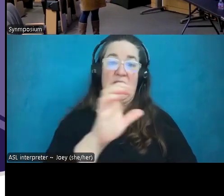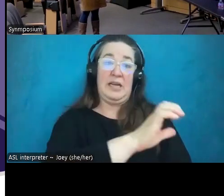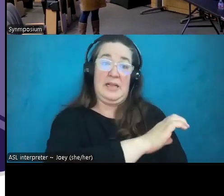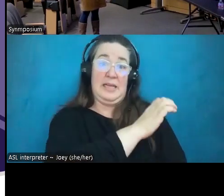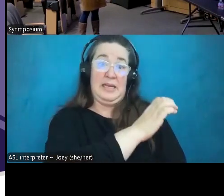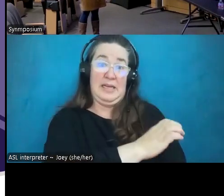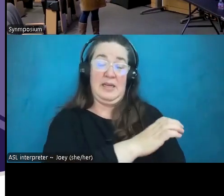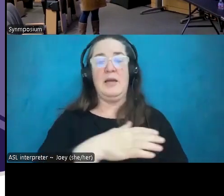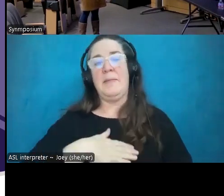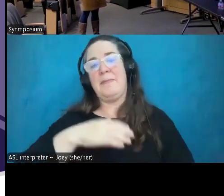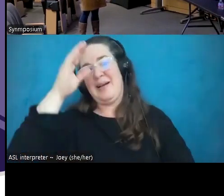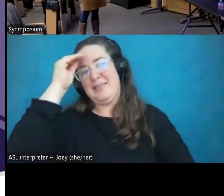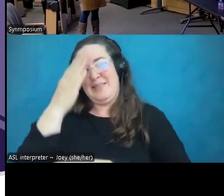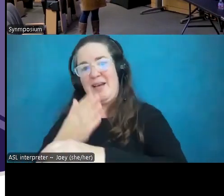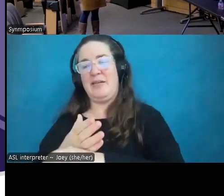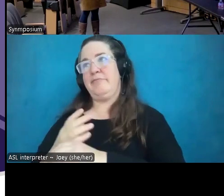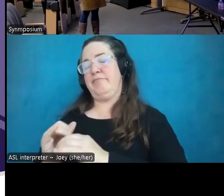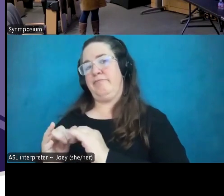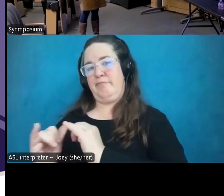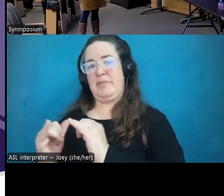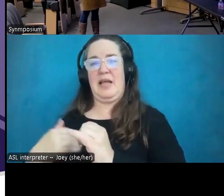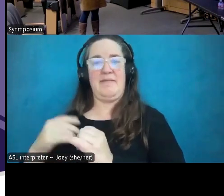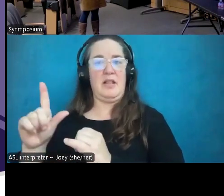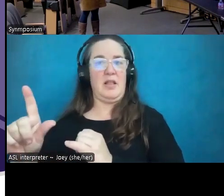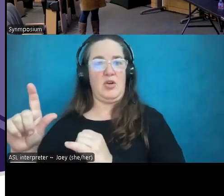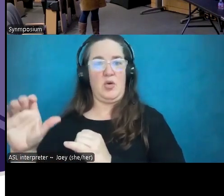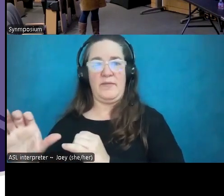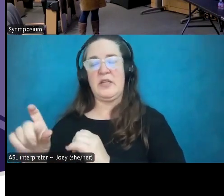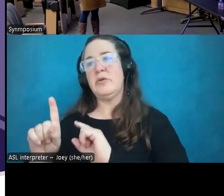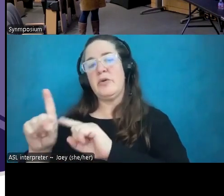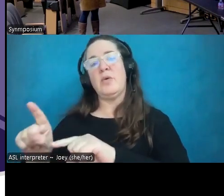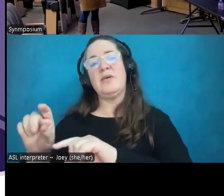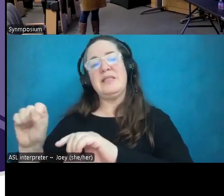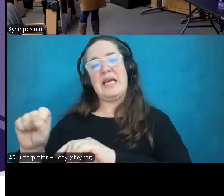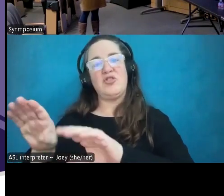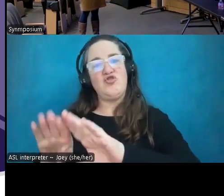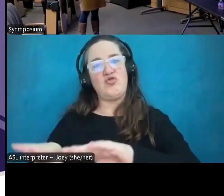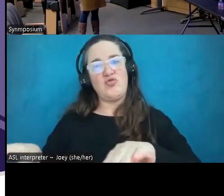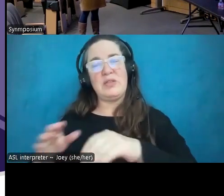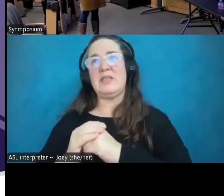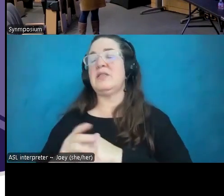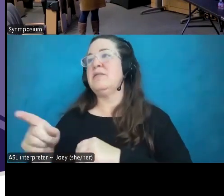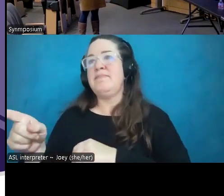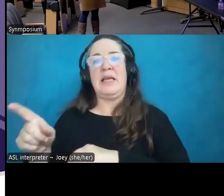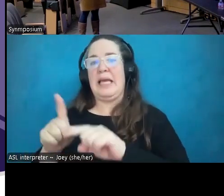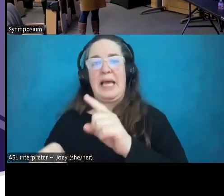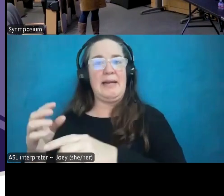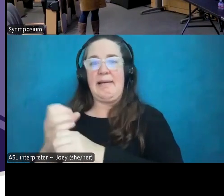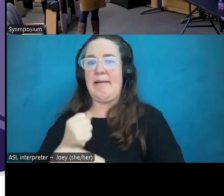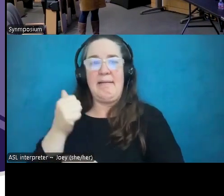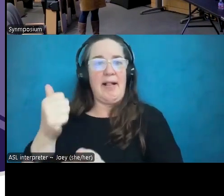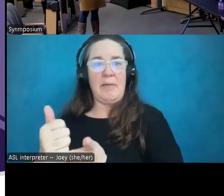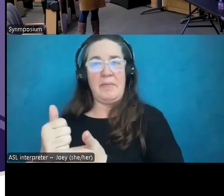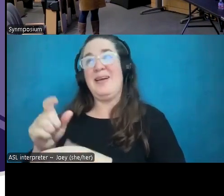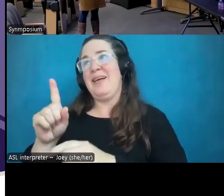and he has literally been to every department. And there's nobody to help, and he can't be seen at UW. So I would just love to hear